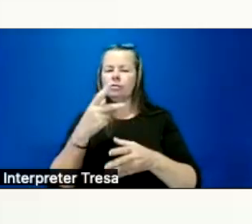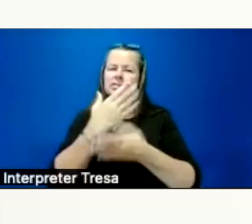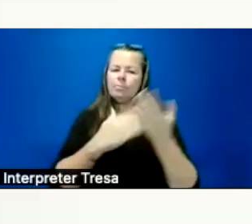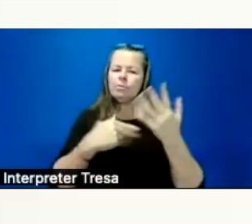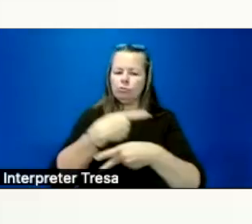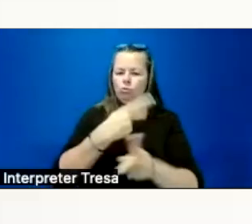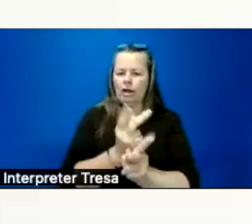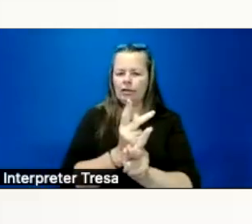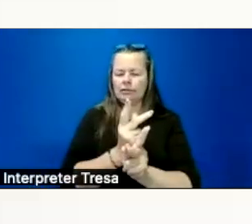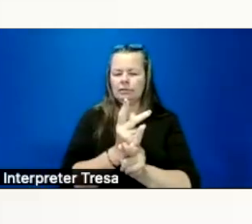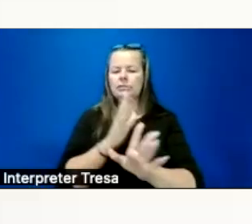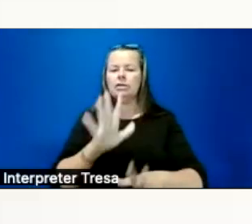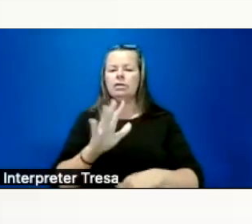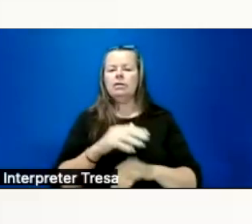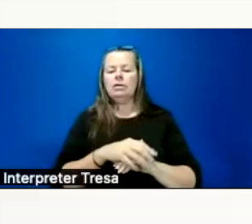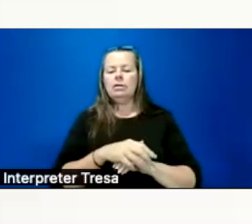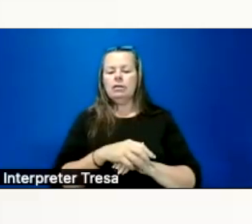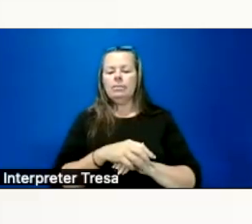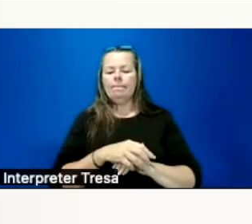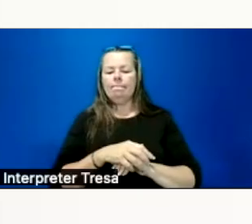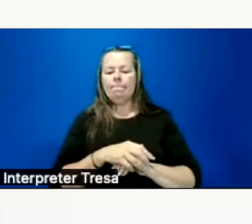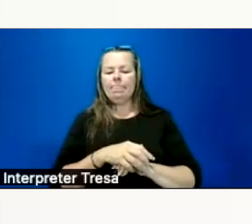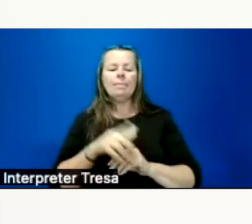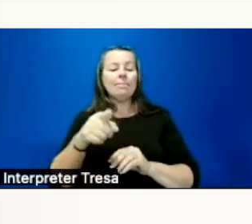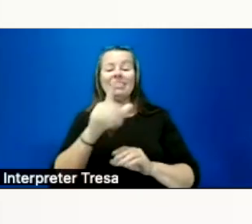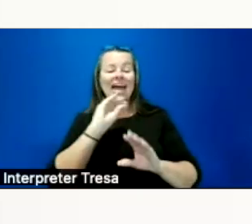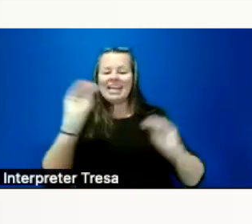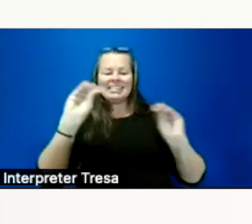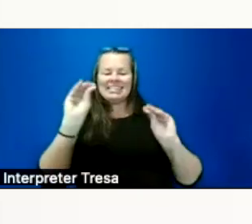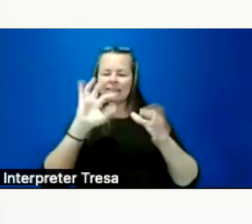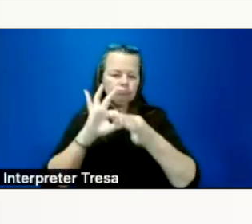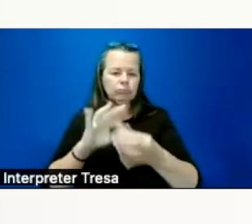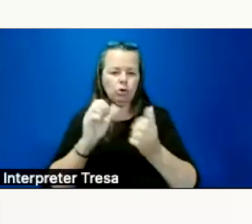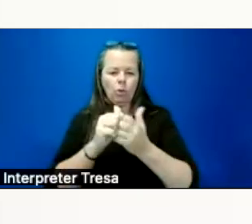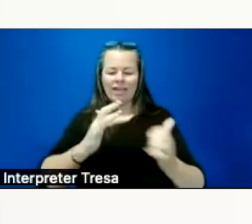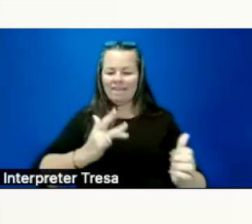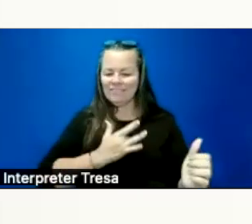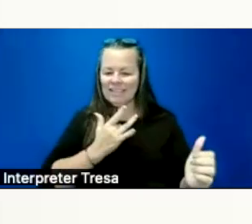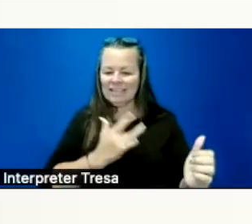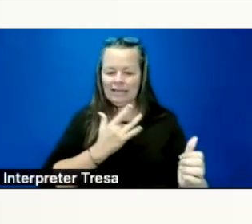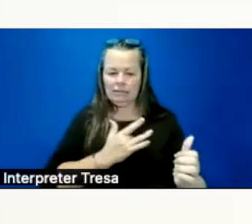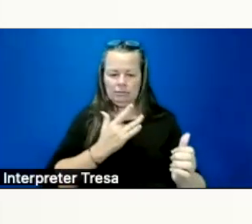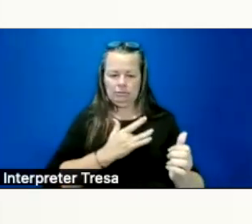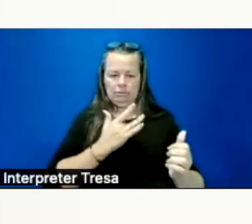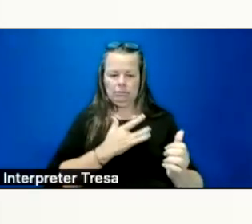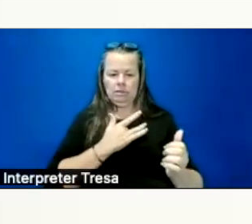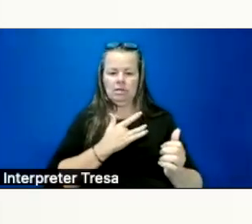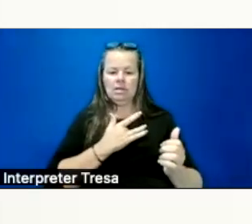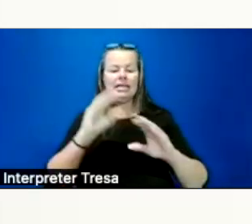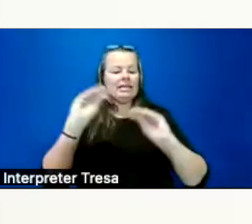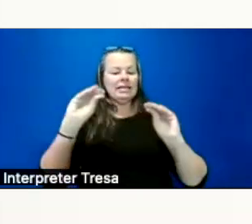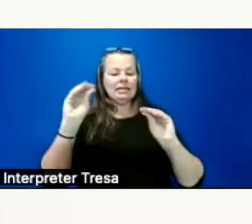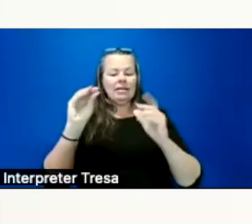technology cannot really cope with that as of now. We will see in future, but as of now there are some things which are positive,